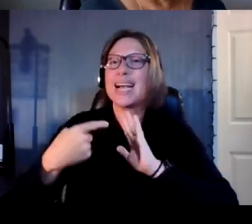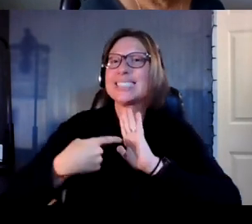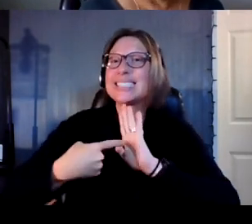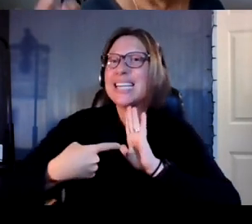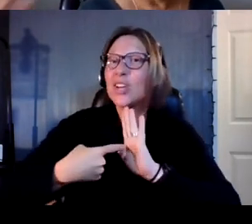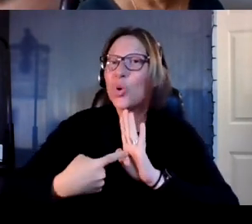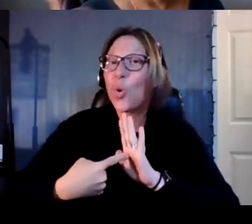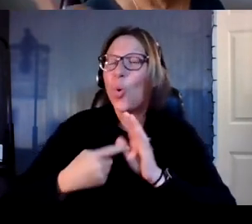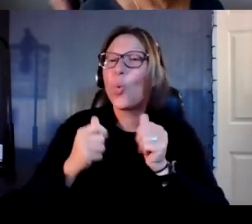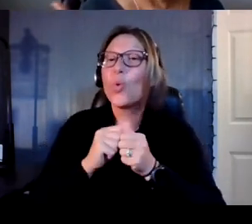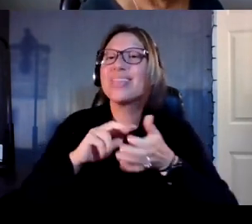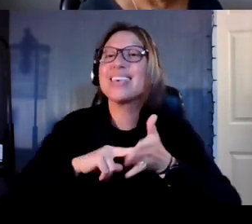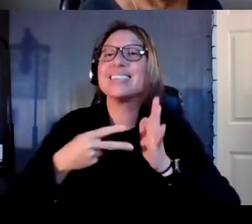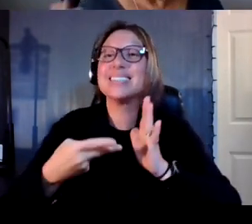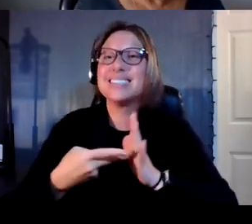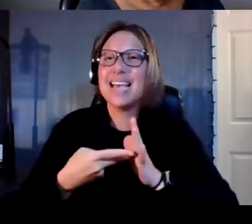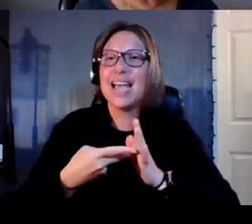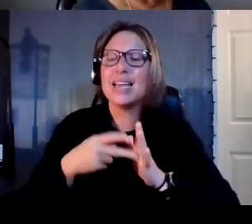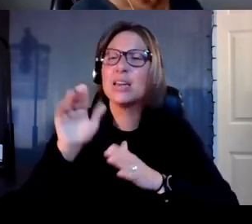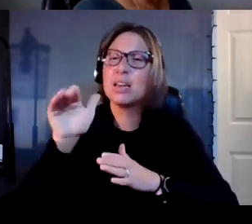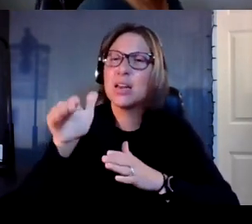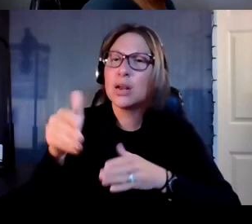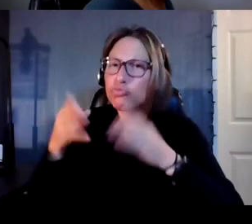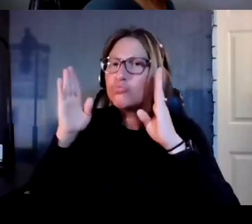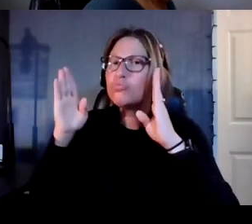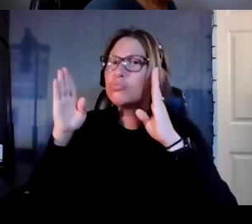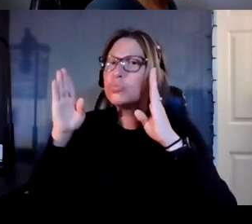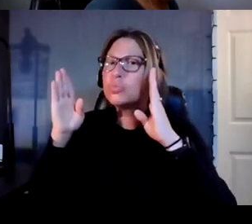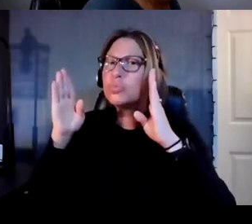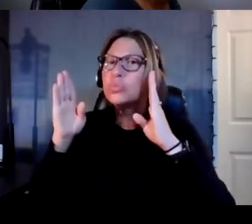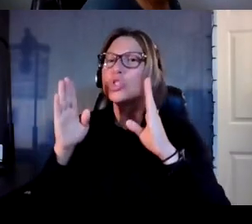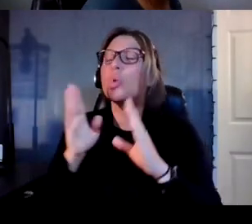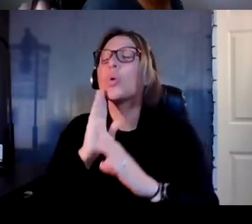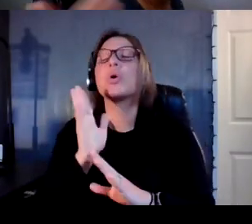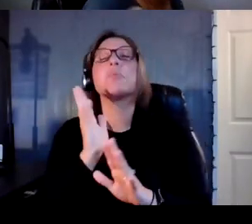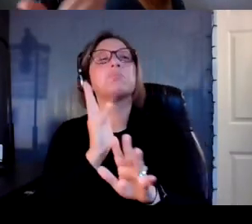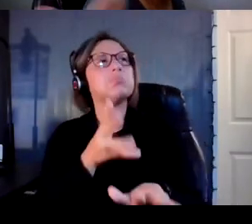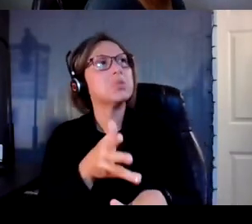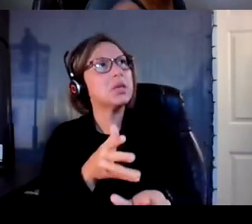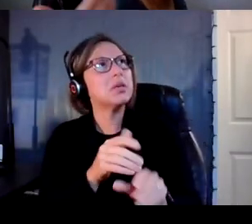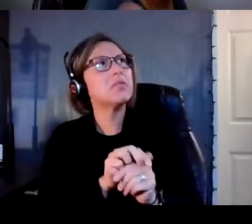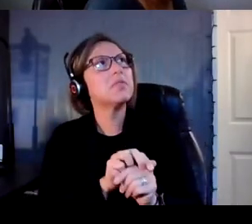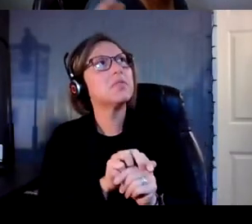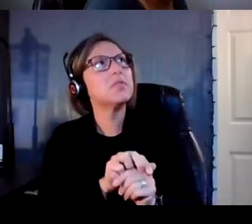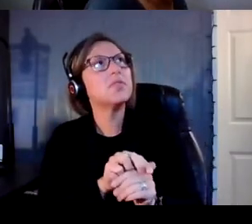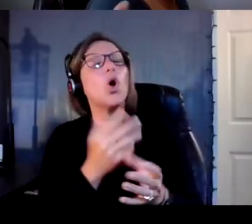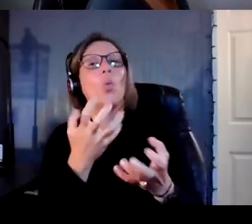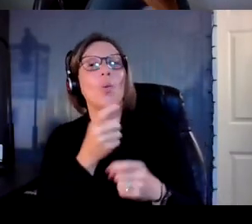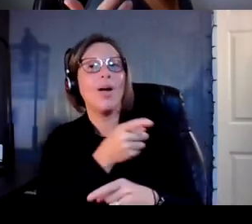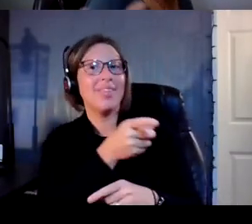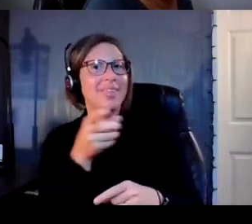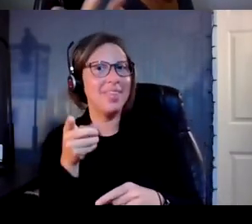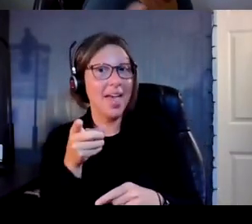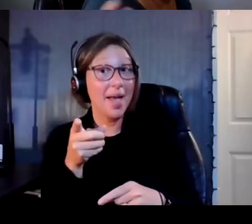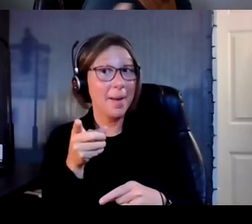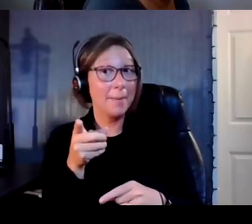intent of gaining our attention. So we're going to kind of let it go, and then we want them to be, you